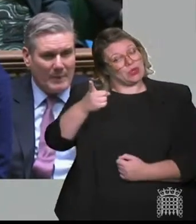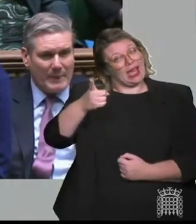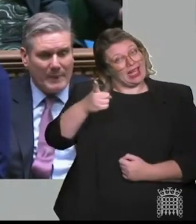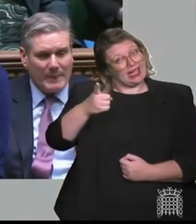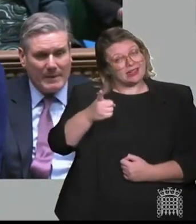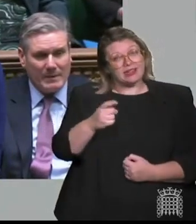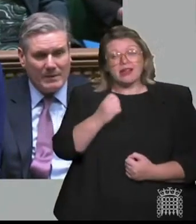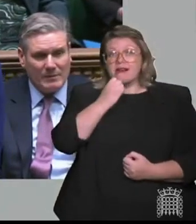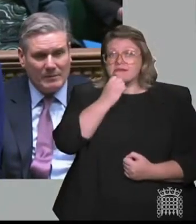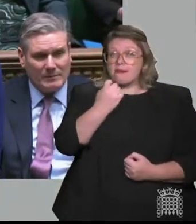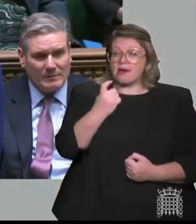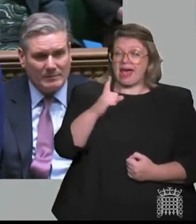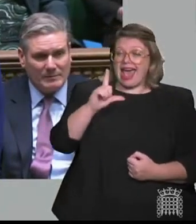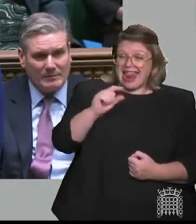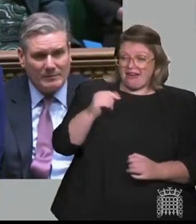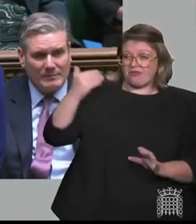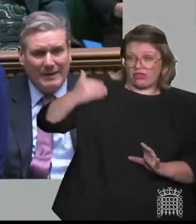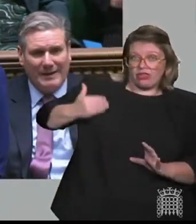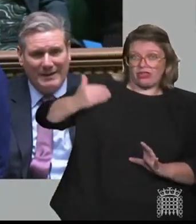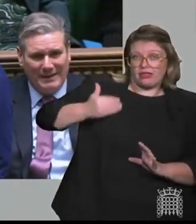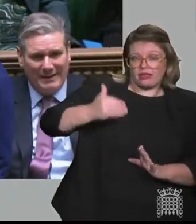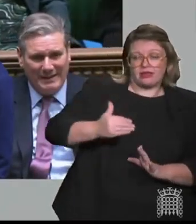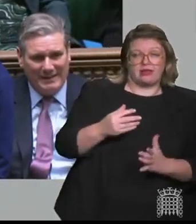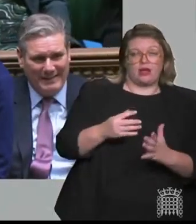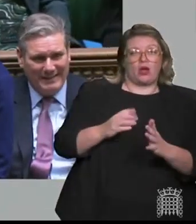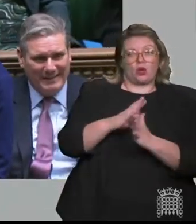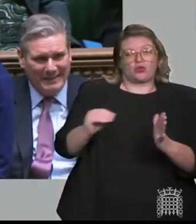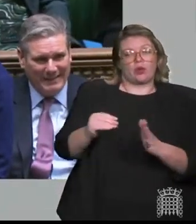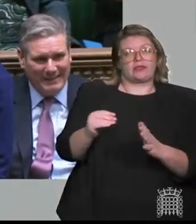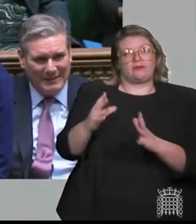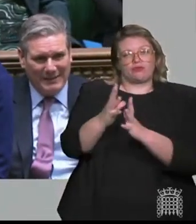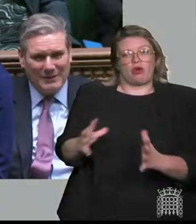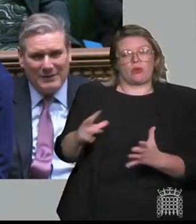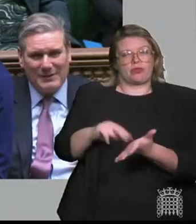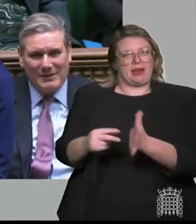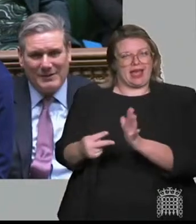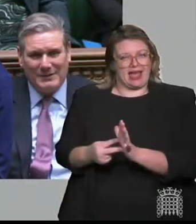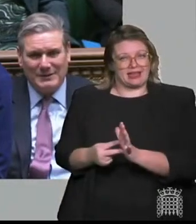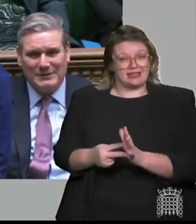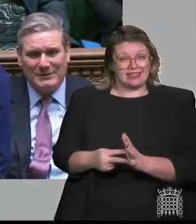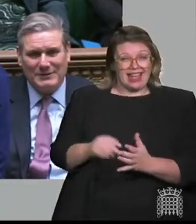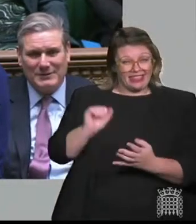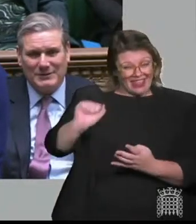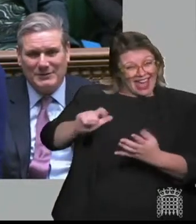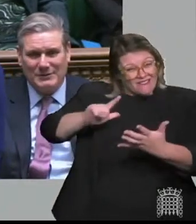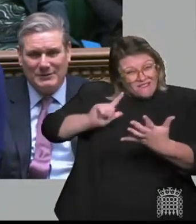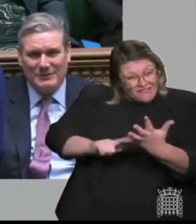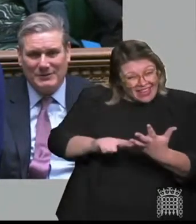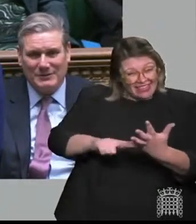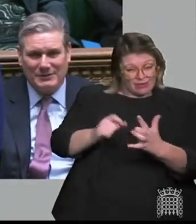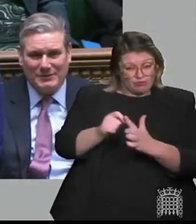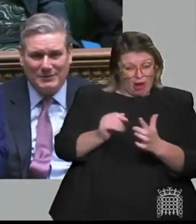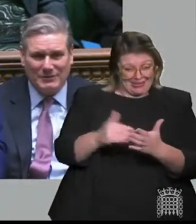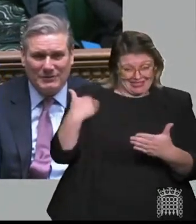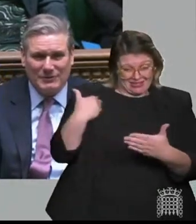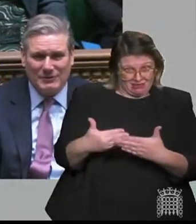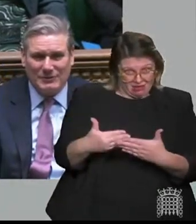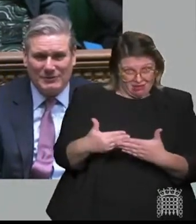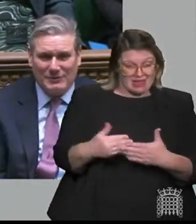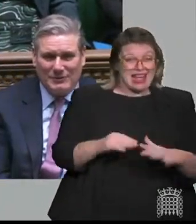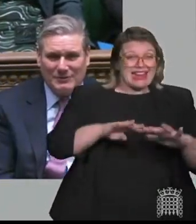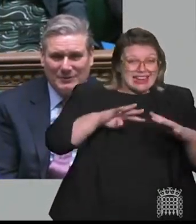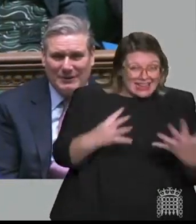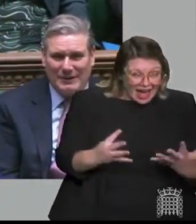11th Conservative economic growth plan, from the 5th Prime Minister, the 7th Chancellor and the 9th